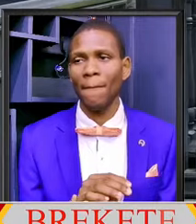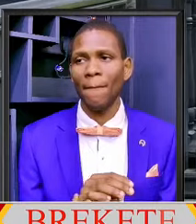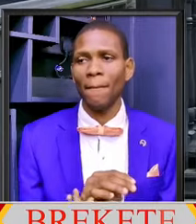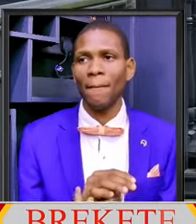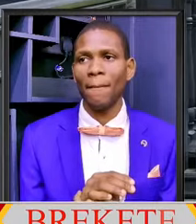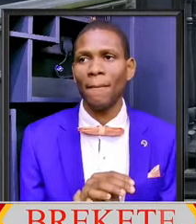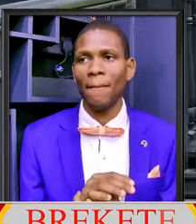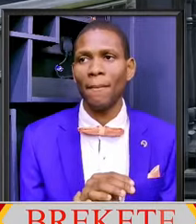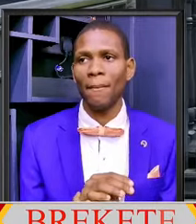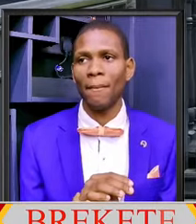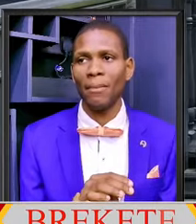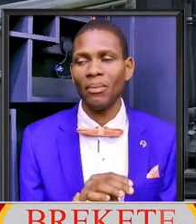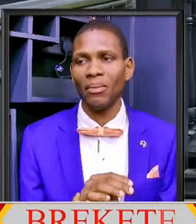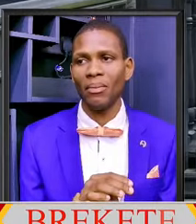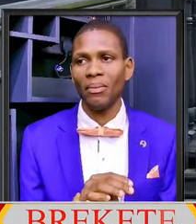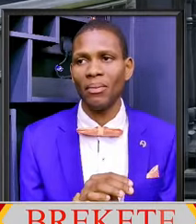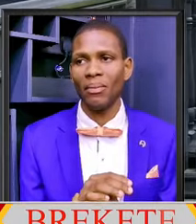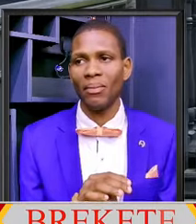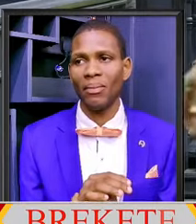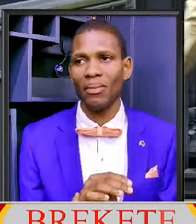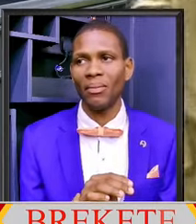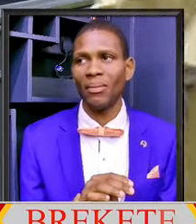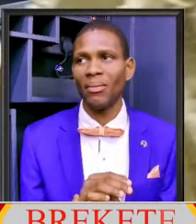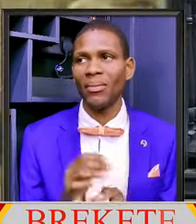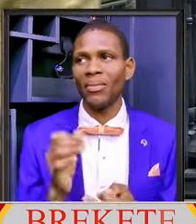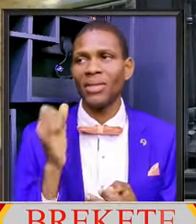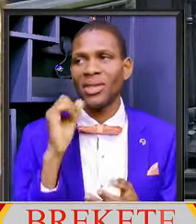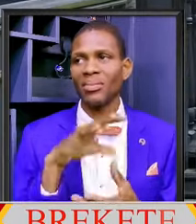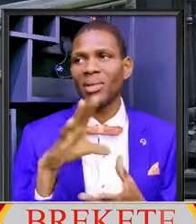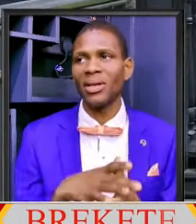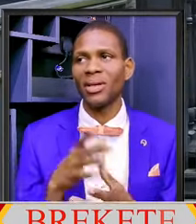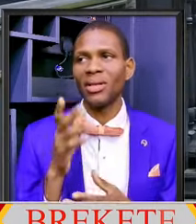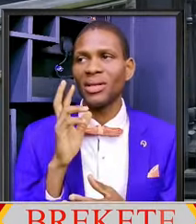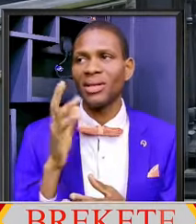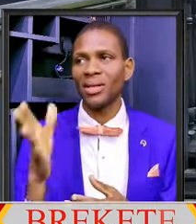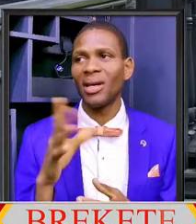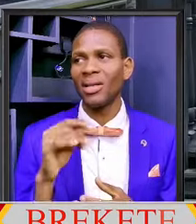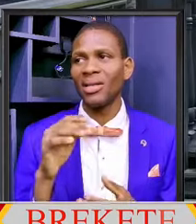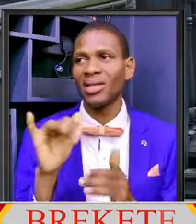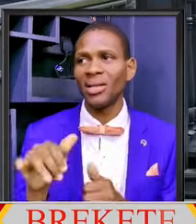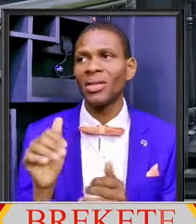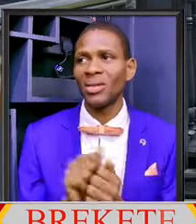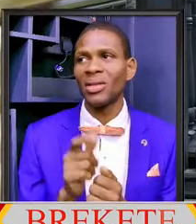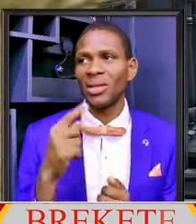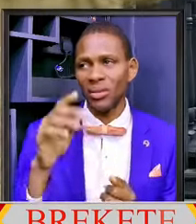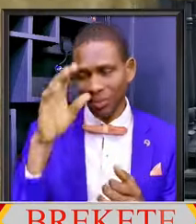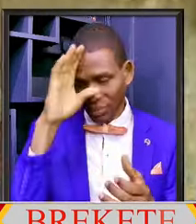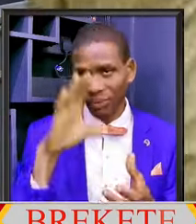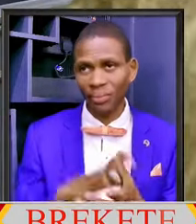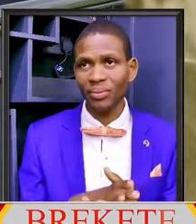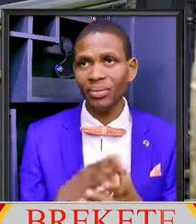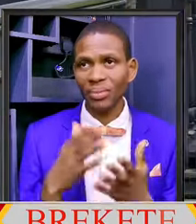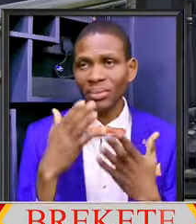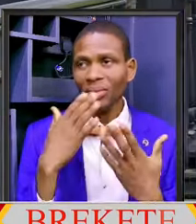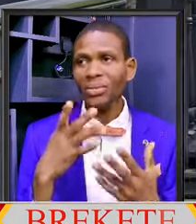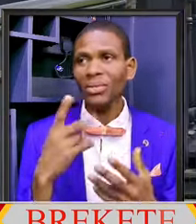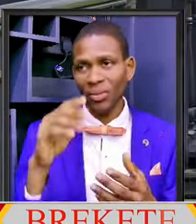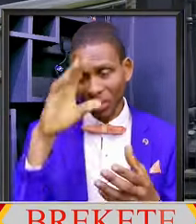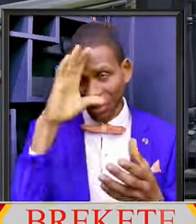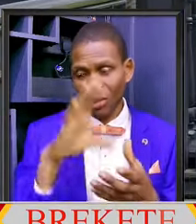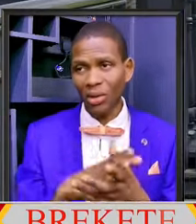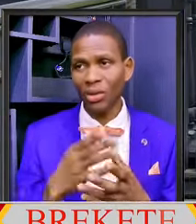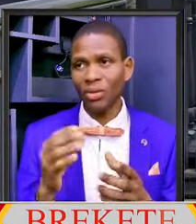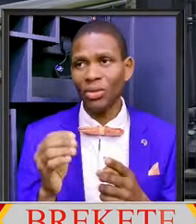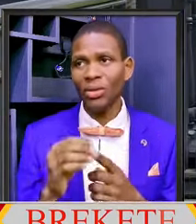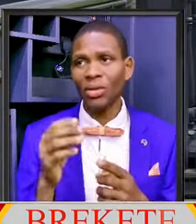Kaduna and Gwangwari. Now, there she married Kumasi, she stayed with the husband. Thank you. The husband, too, they